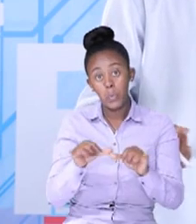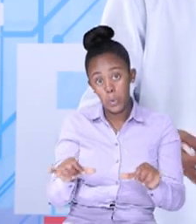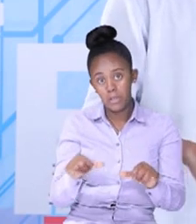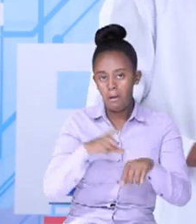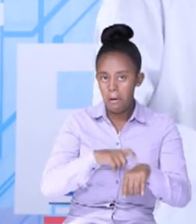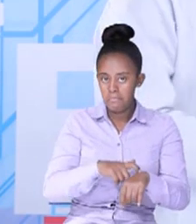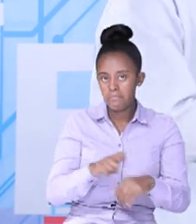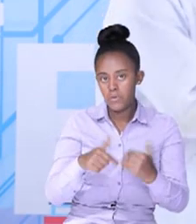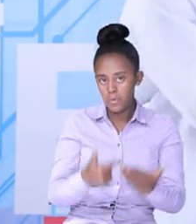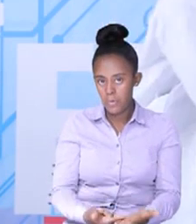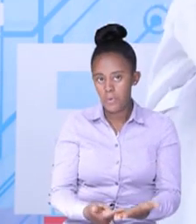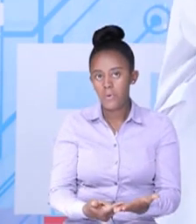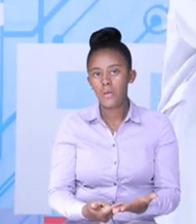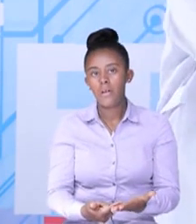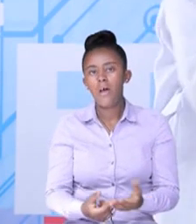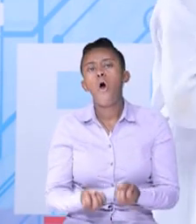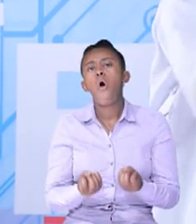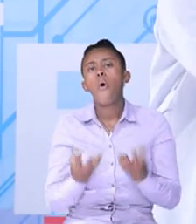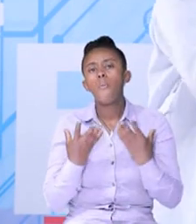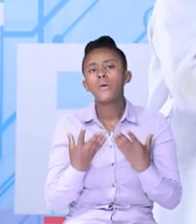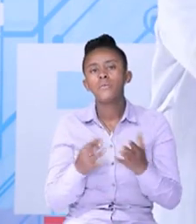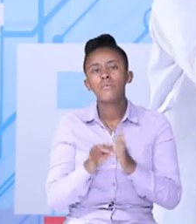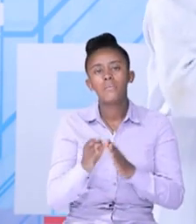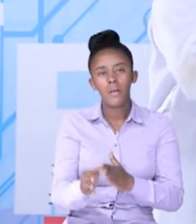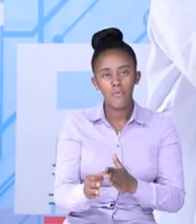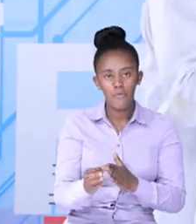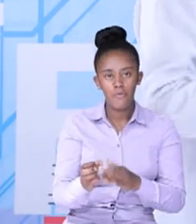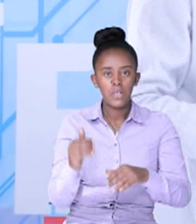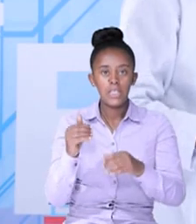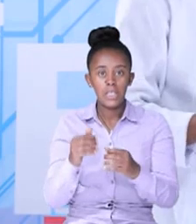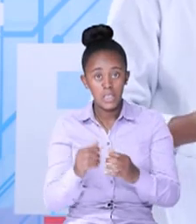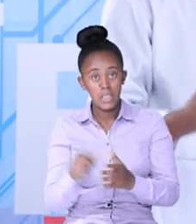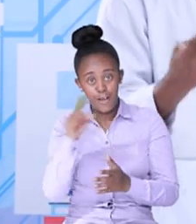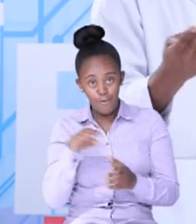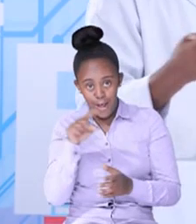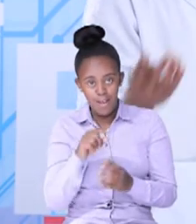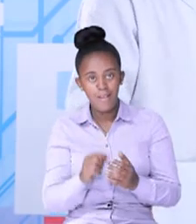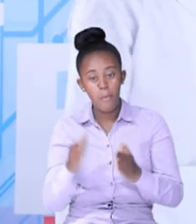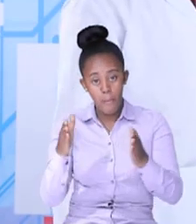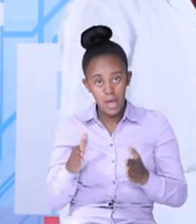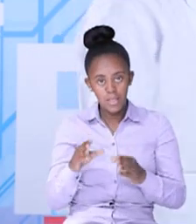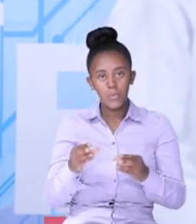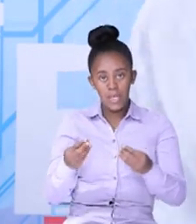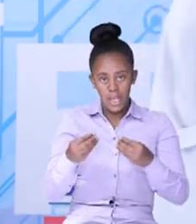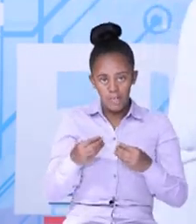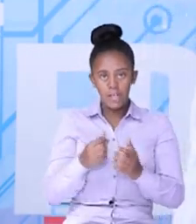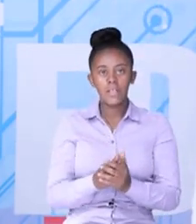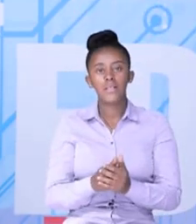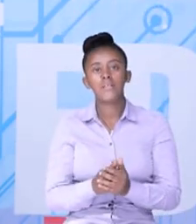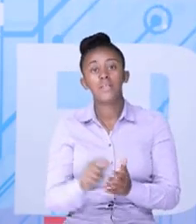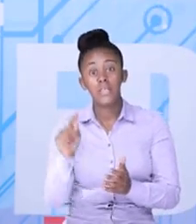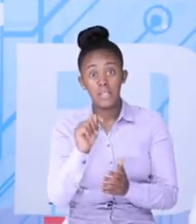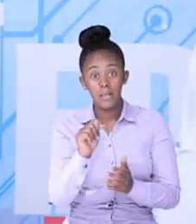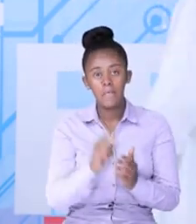time. So in how many number of circular paths it makes within a given second t. So